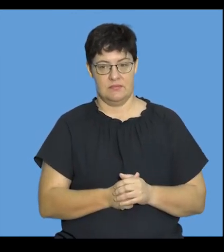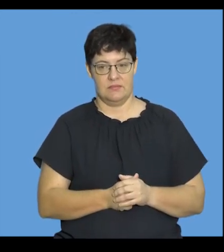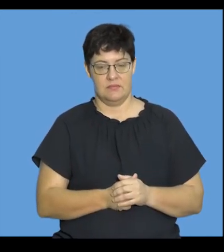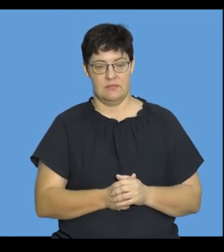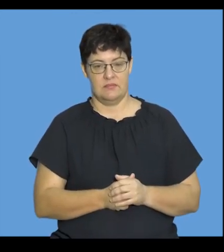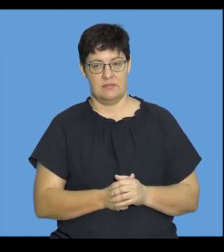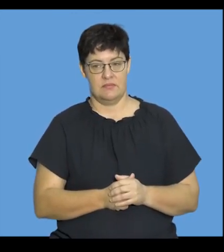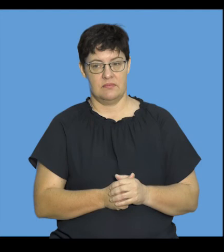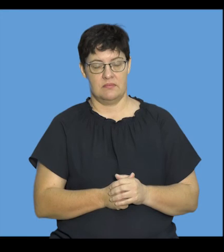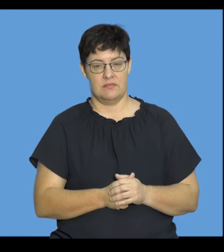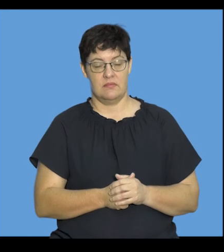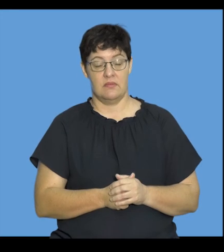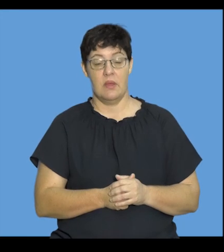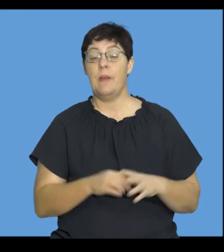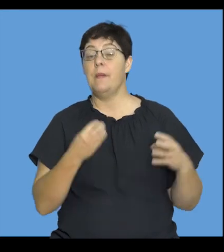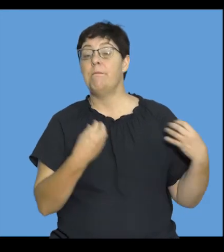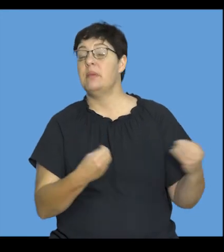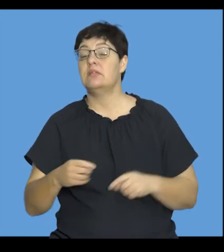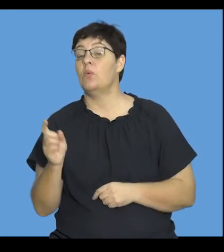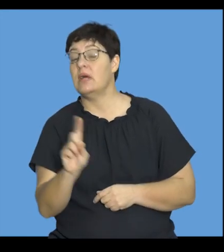Remember, we're busy now with